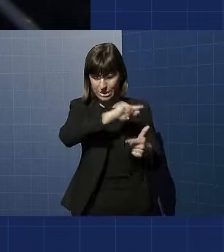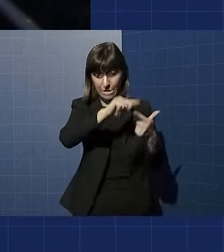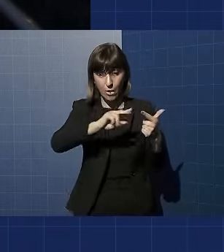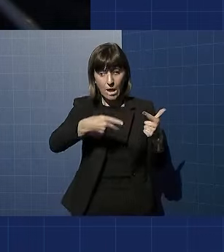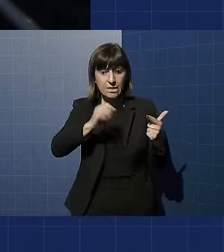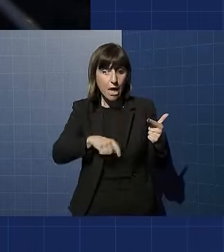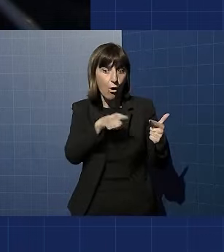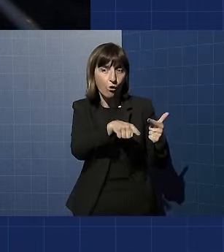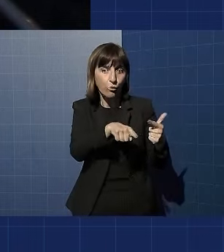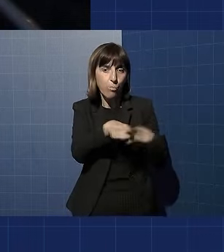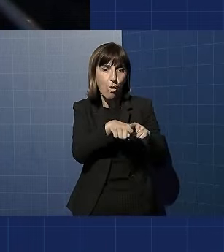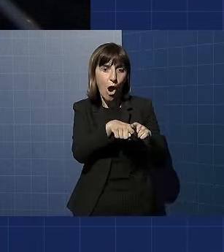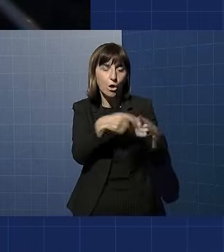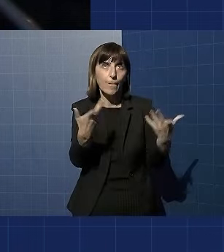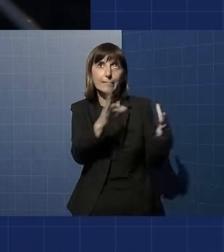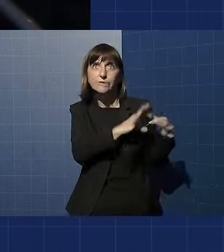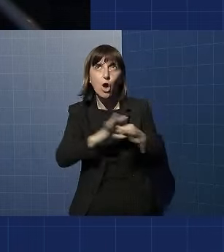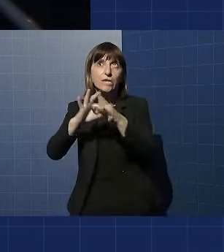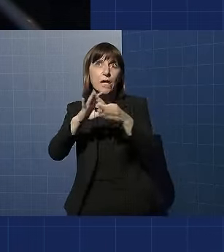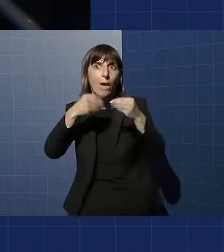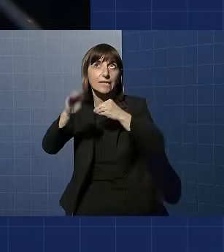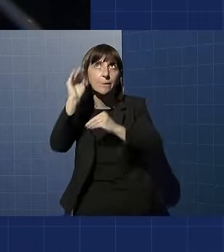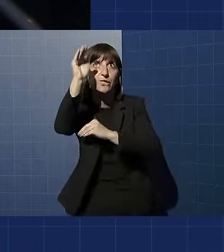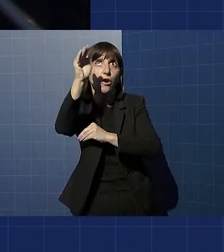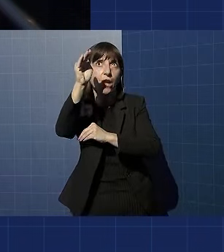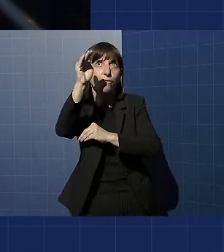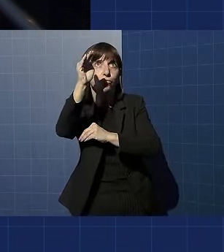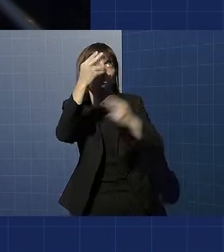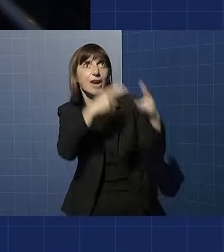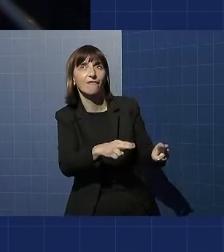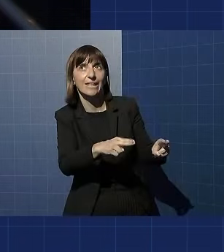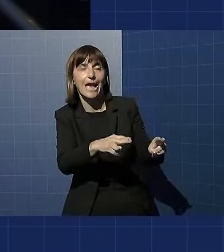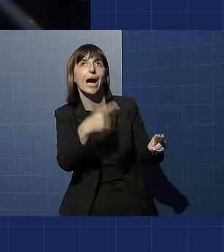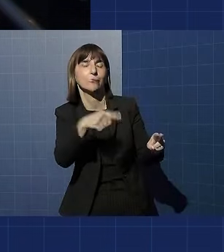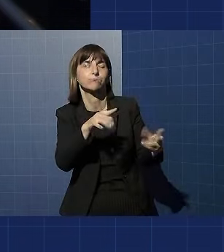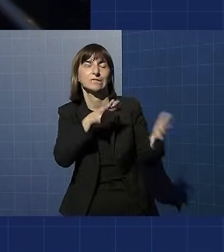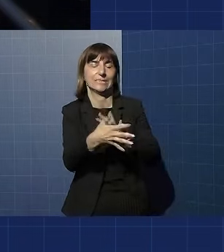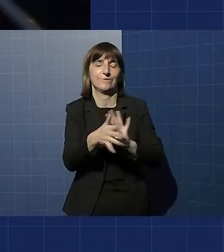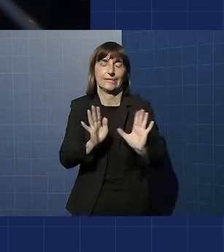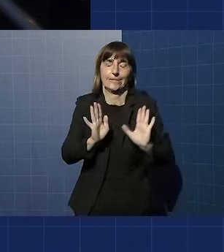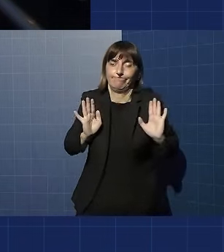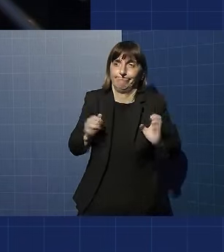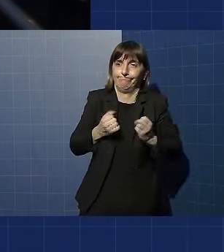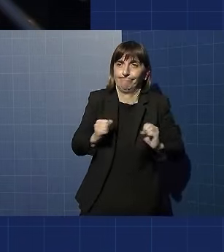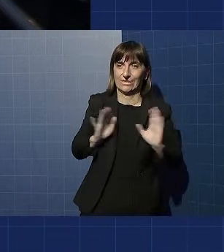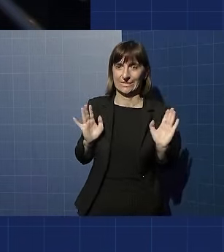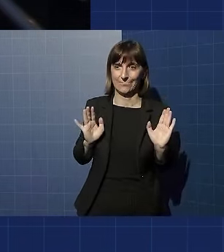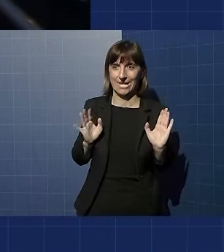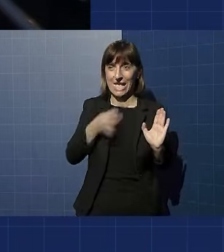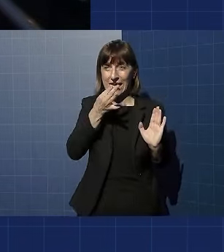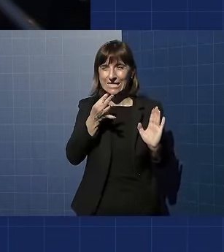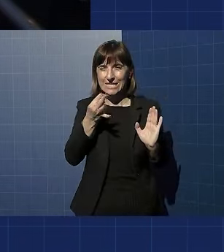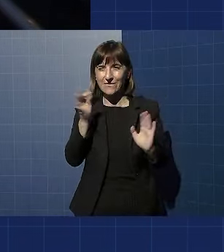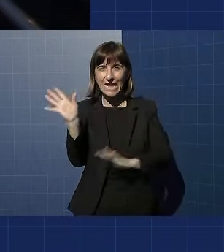I cannot give you a concrete example of where we really had a team crisis. But of course, I mean, I mentioned